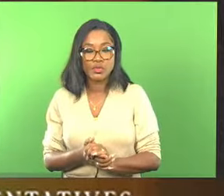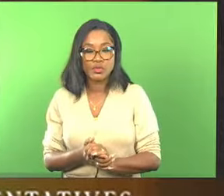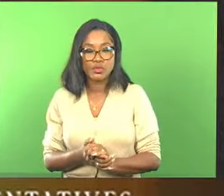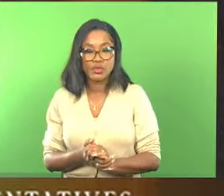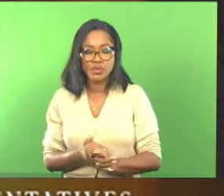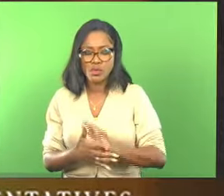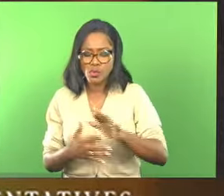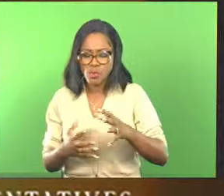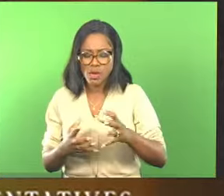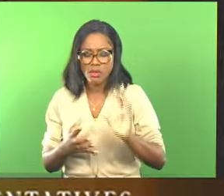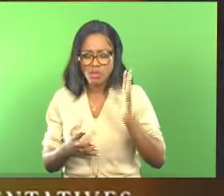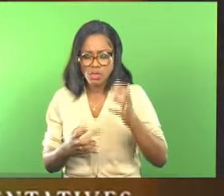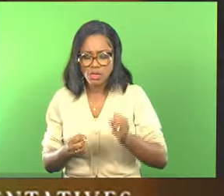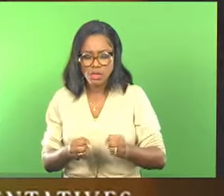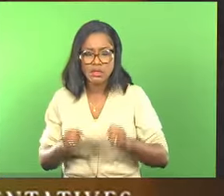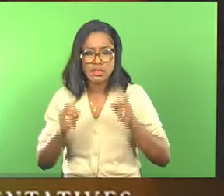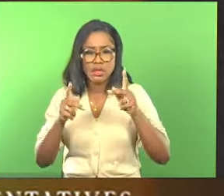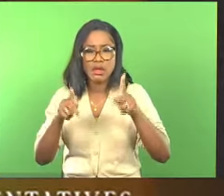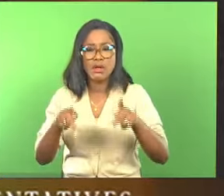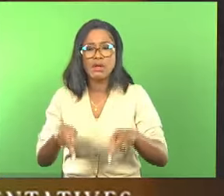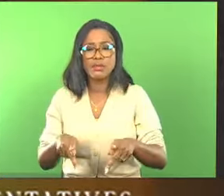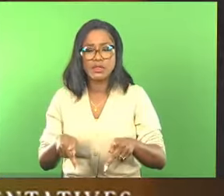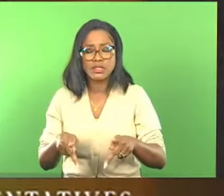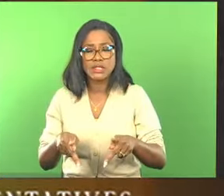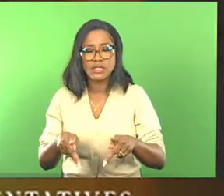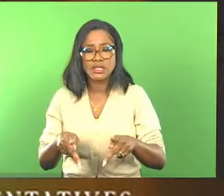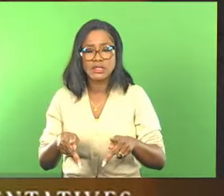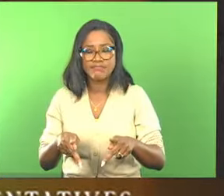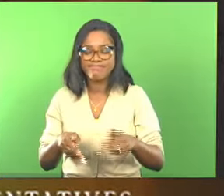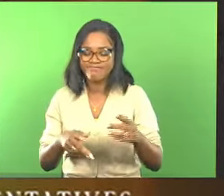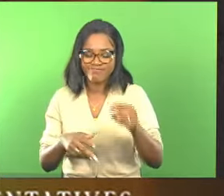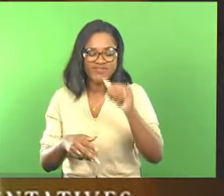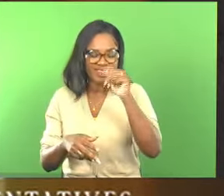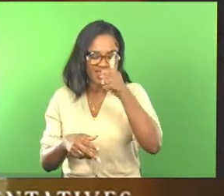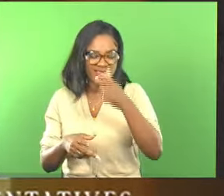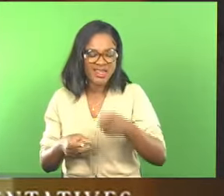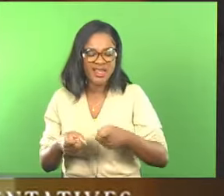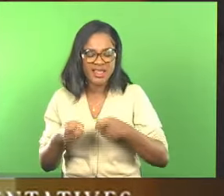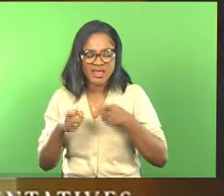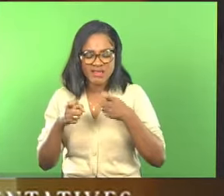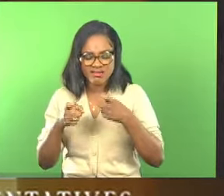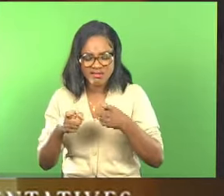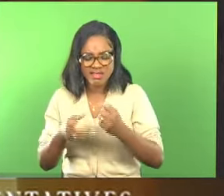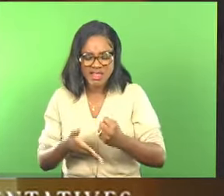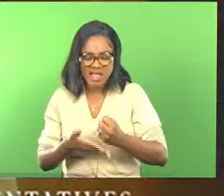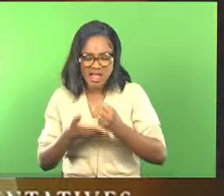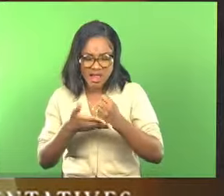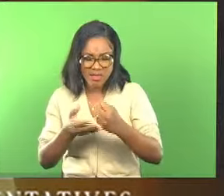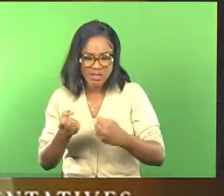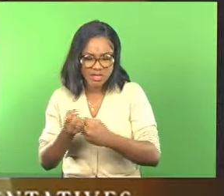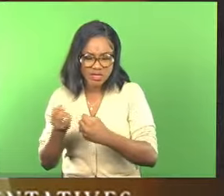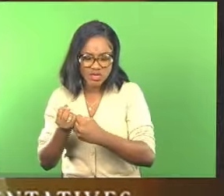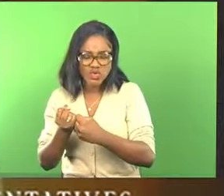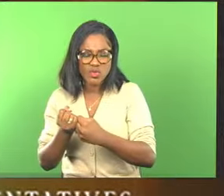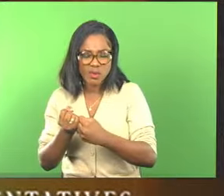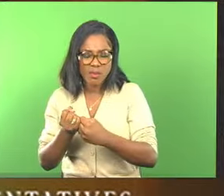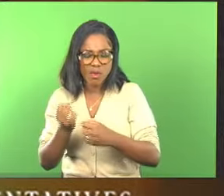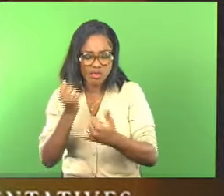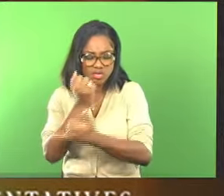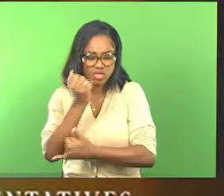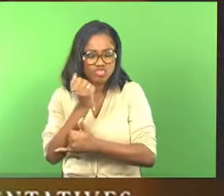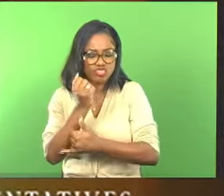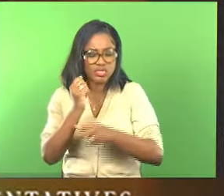opportunity, we have given voice to the global south. During our G20